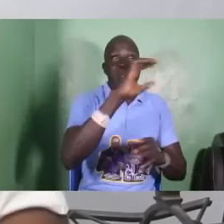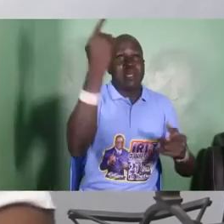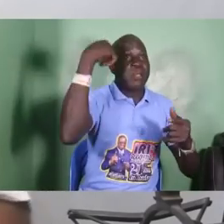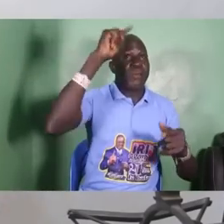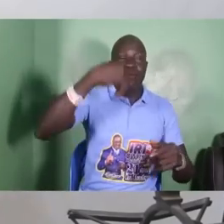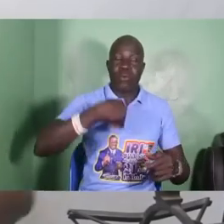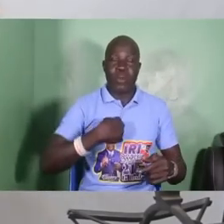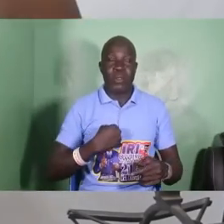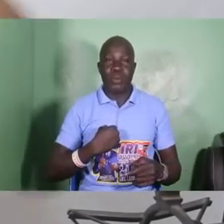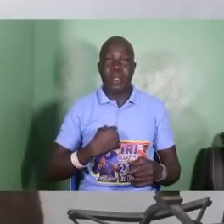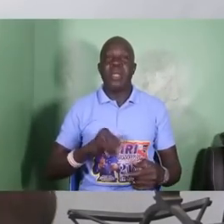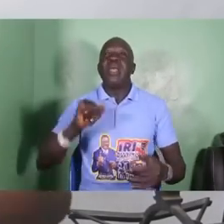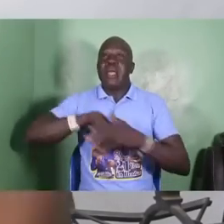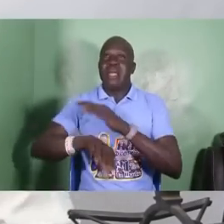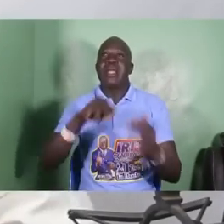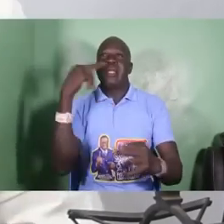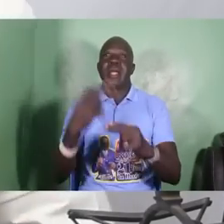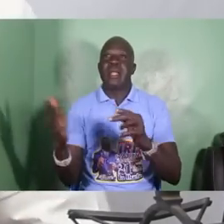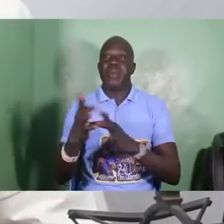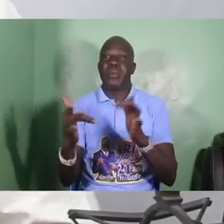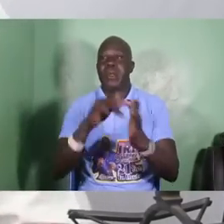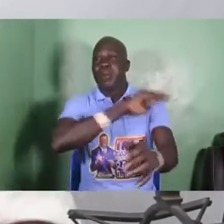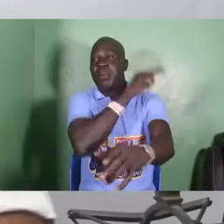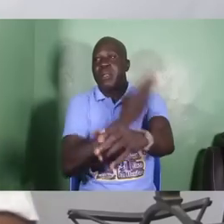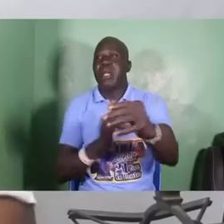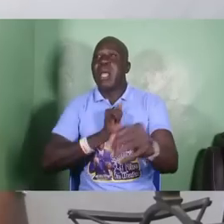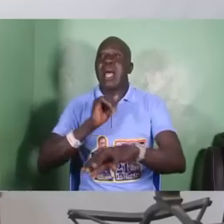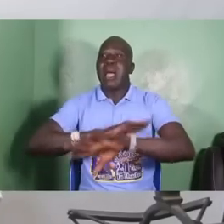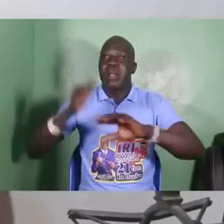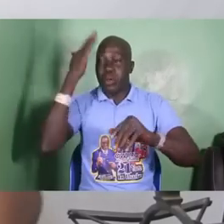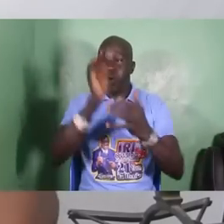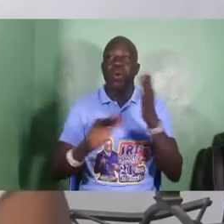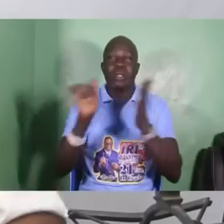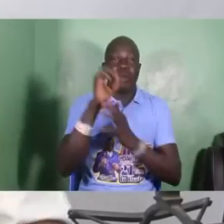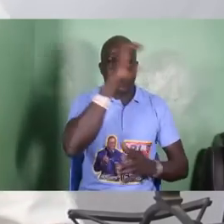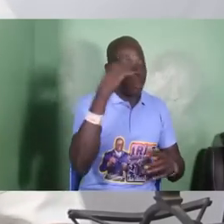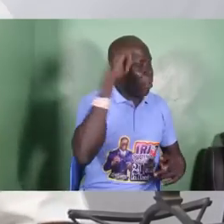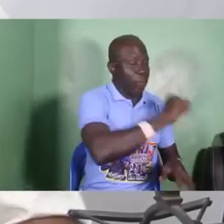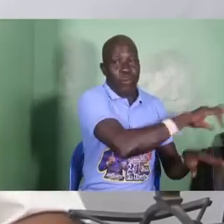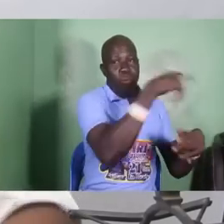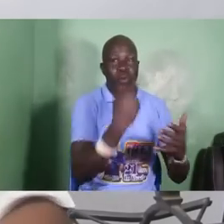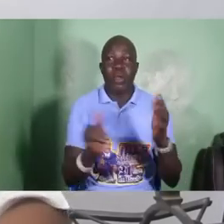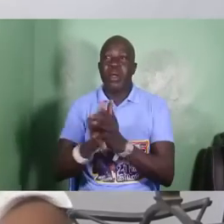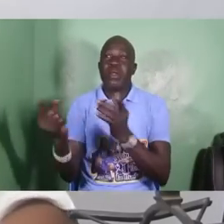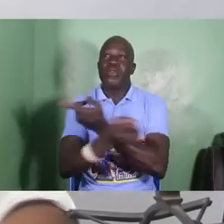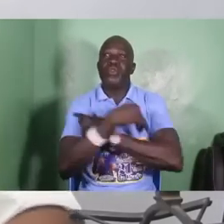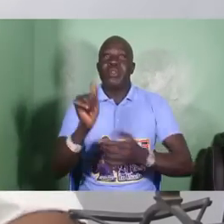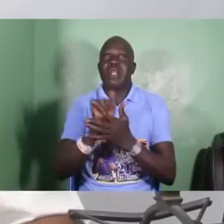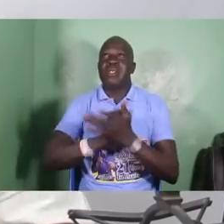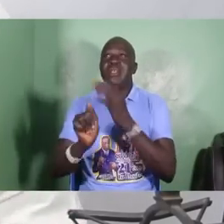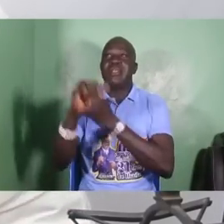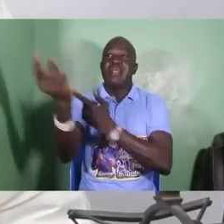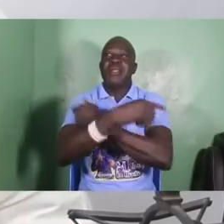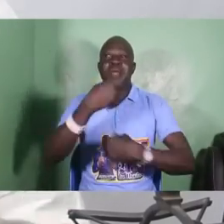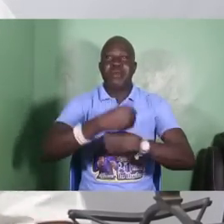Say, my goodness, locate me. In the mighty name of Jesus, I don't know what you've been looking for. Today